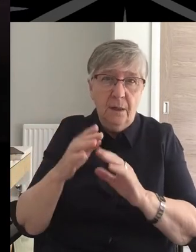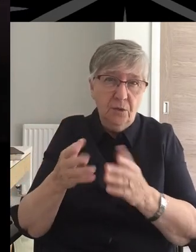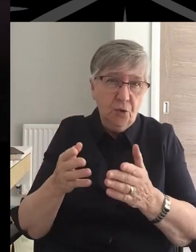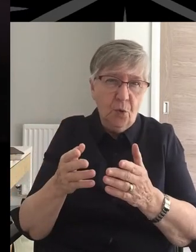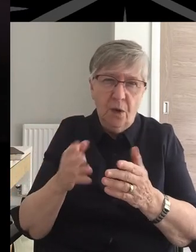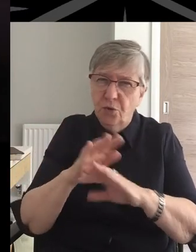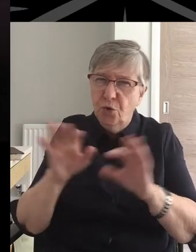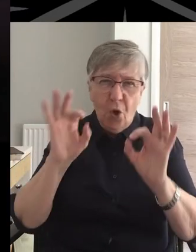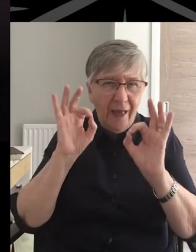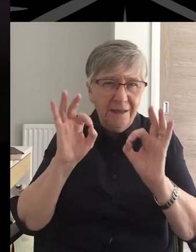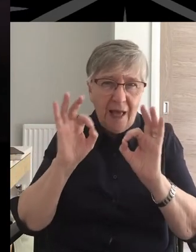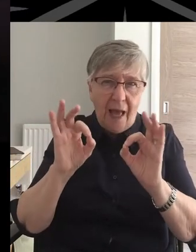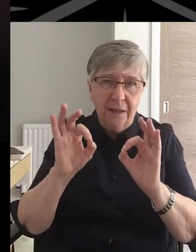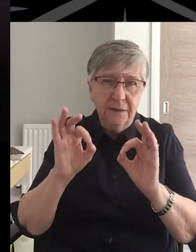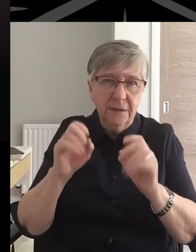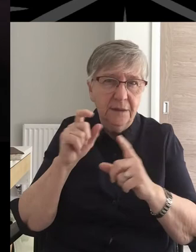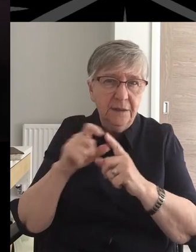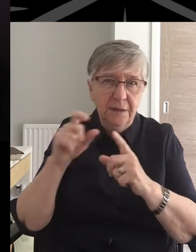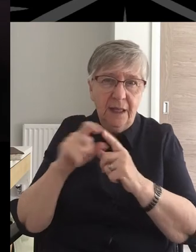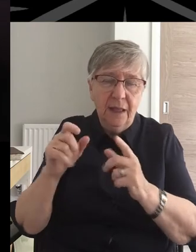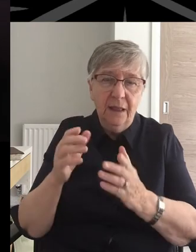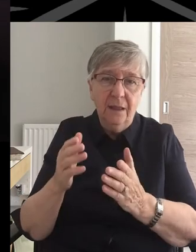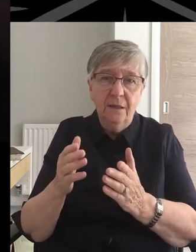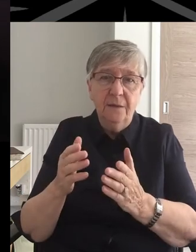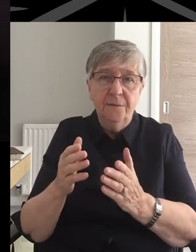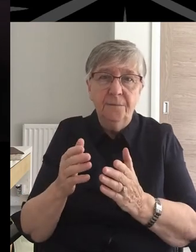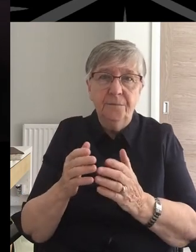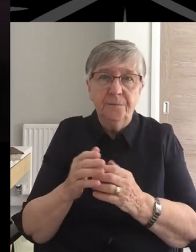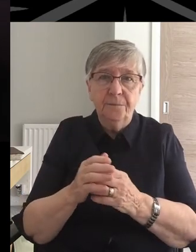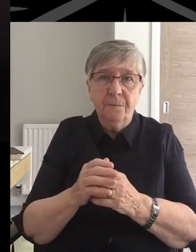of the likeness of the glory of God.